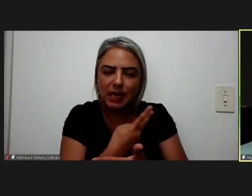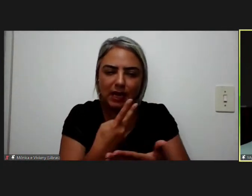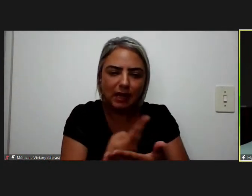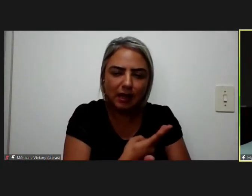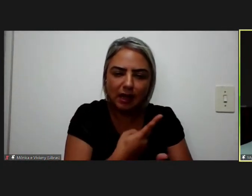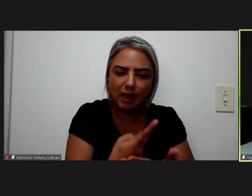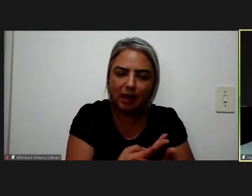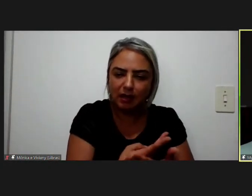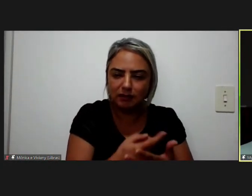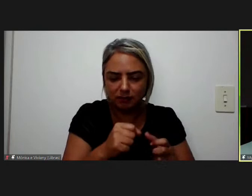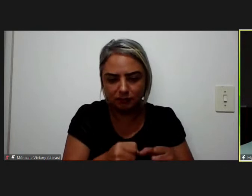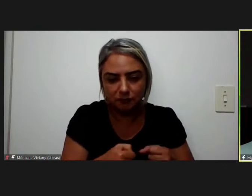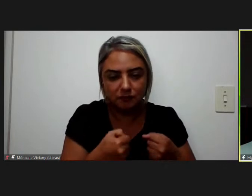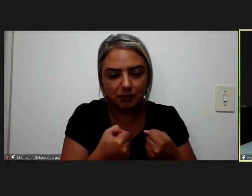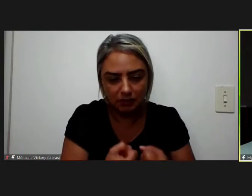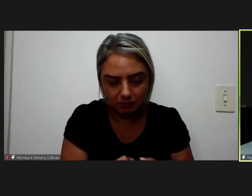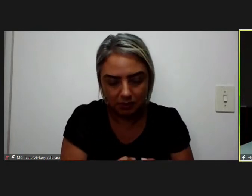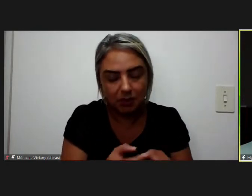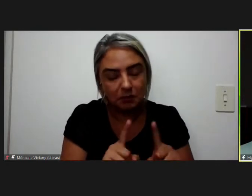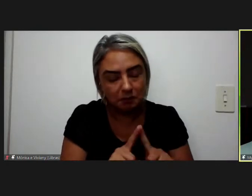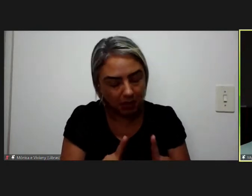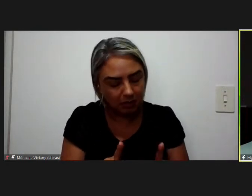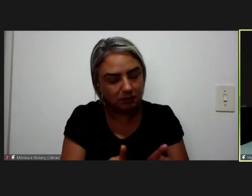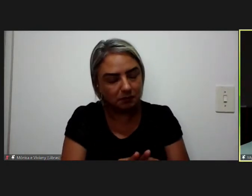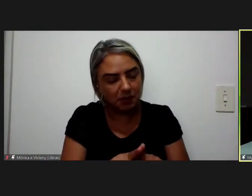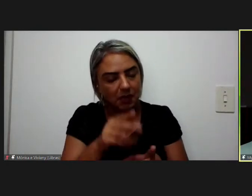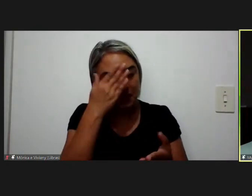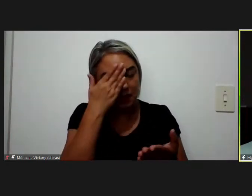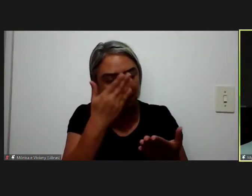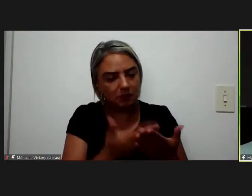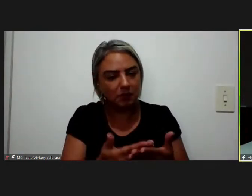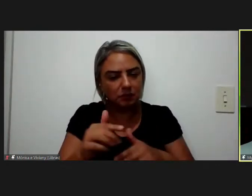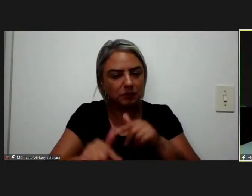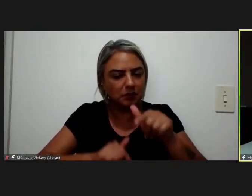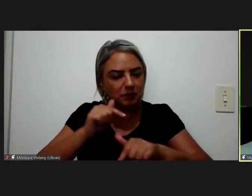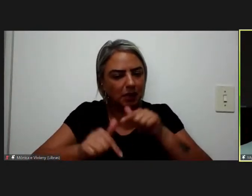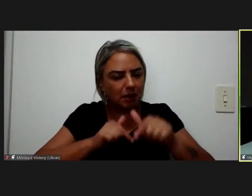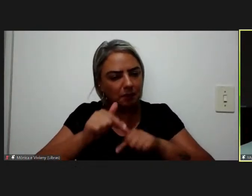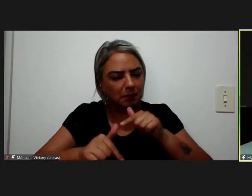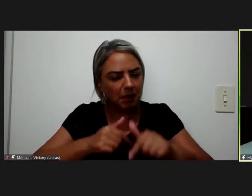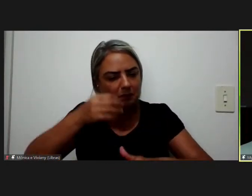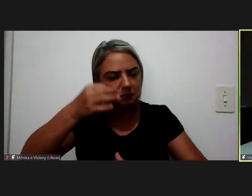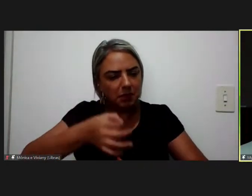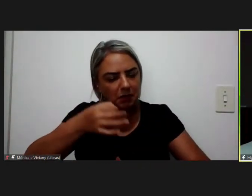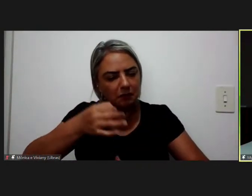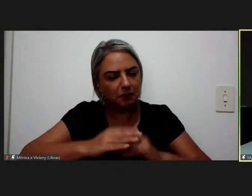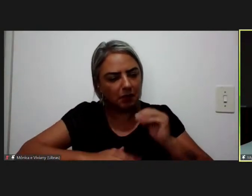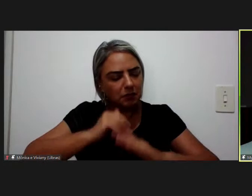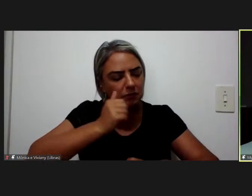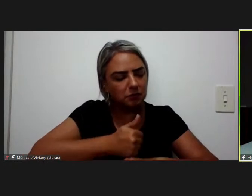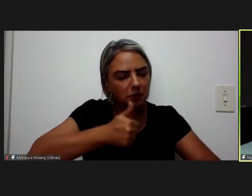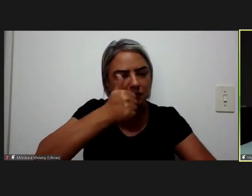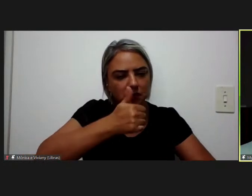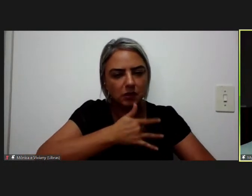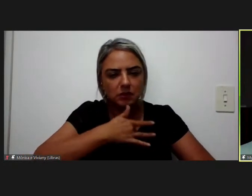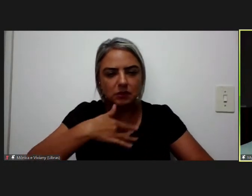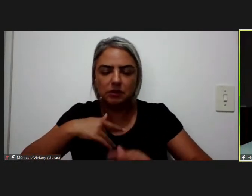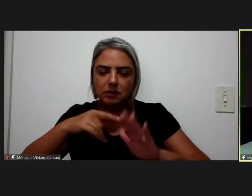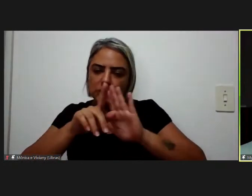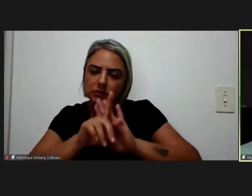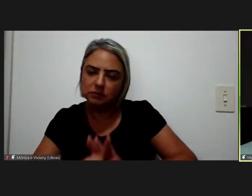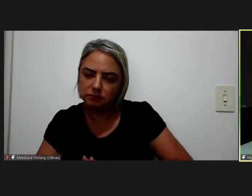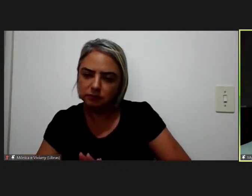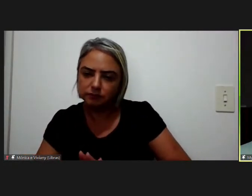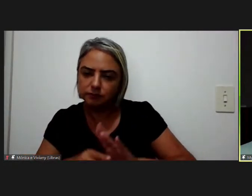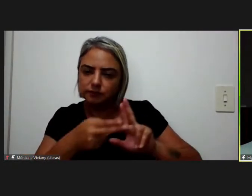the bad decisions that were taken to face COVID-19, but also recognizing the fundamental role of workers,